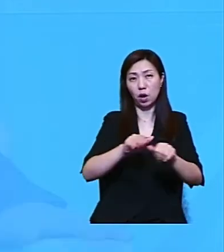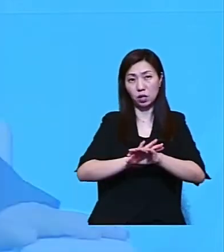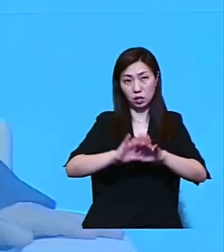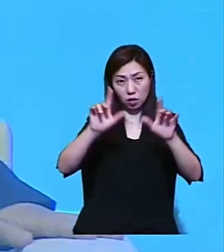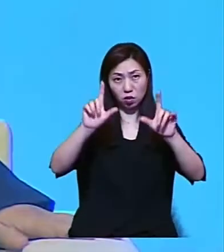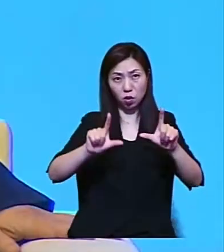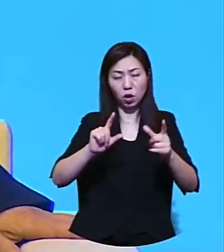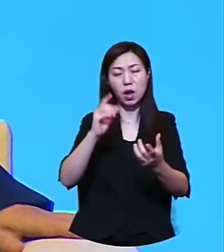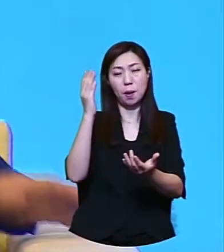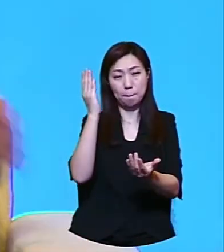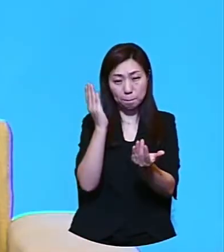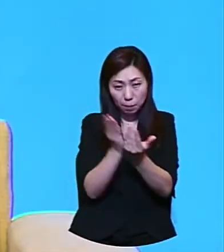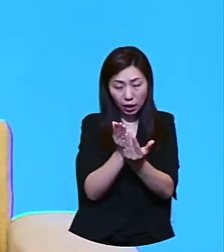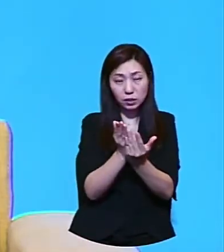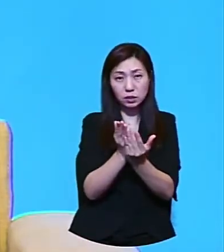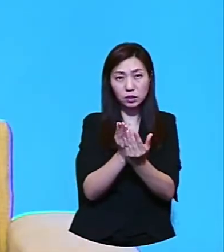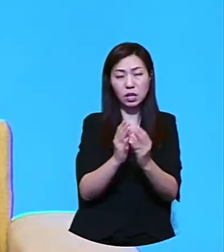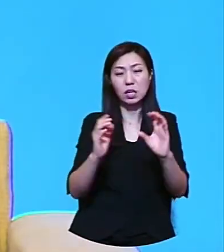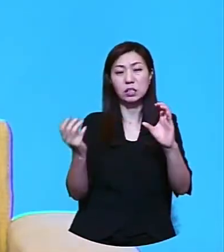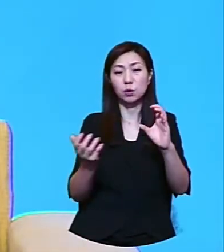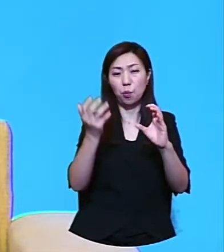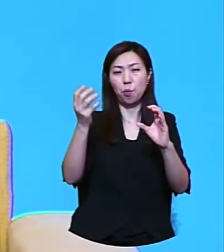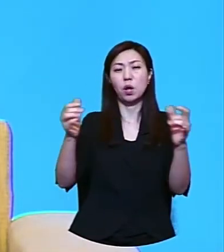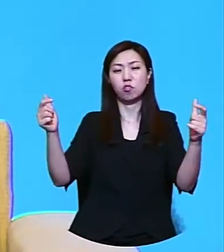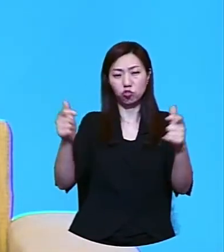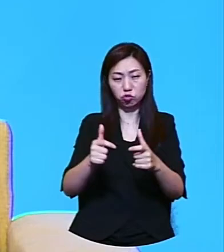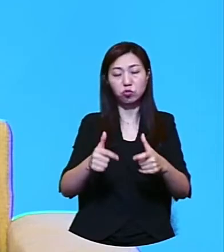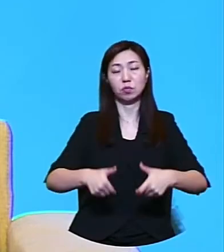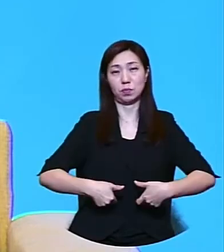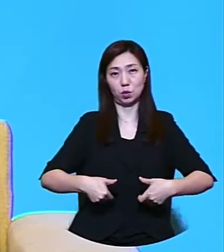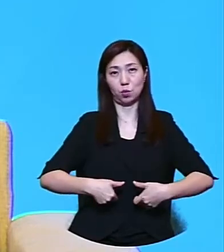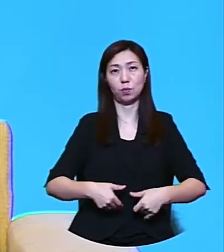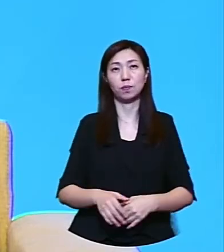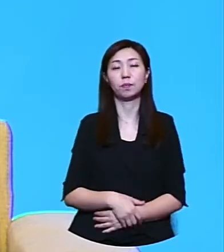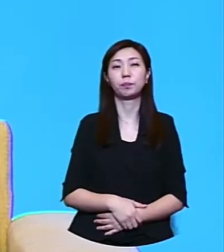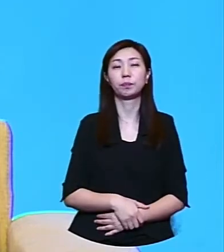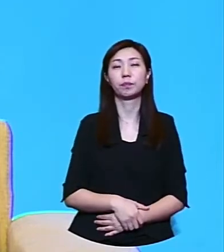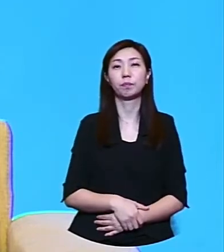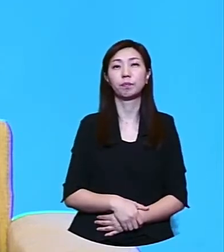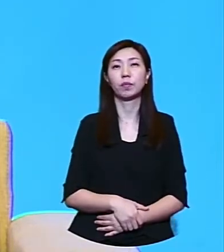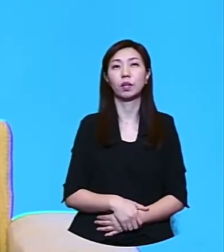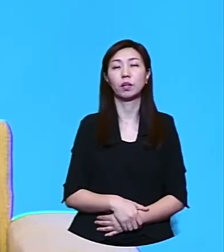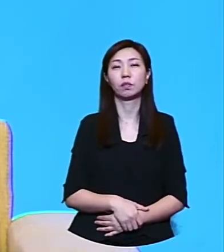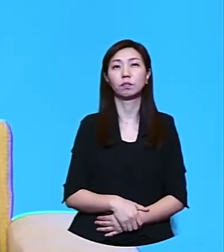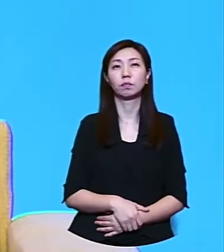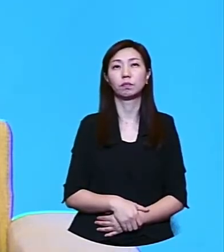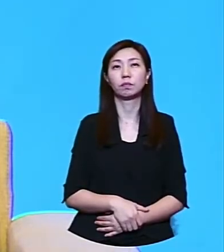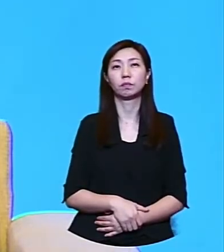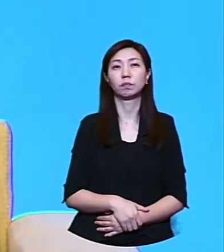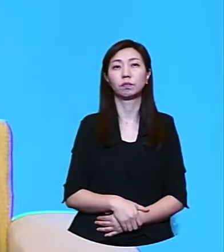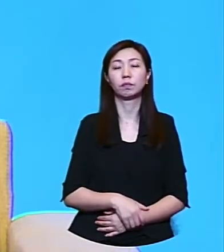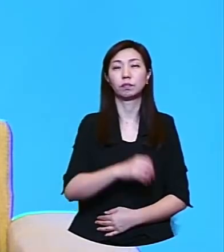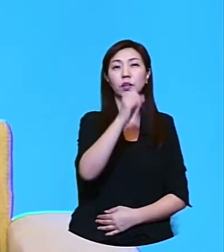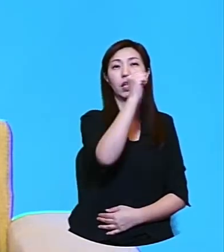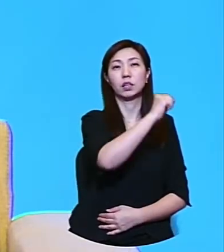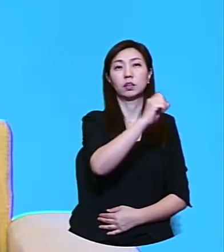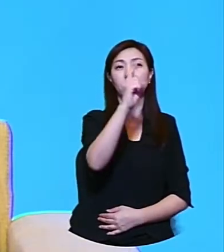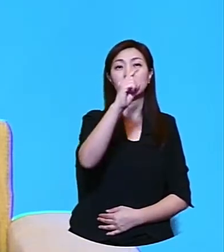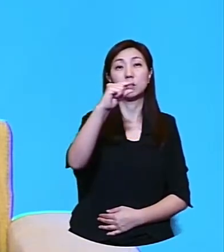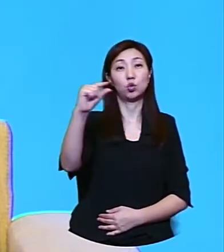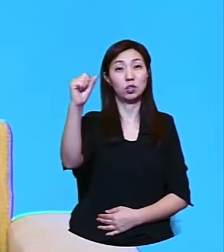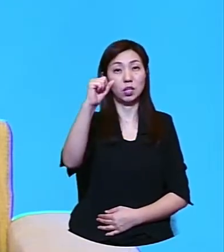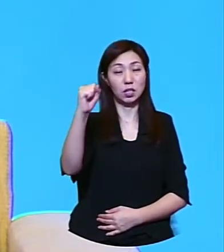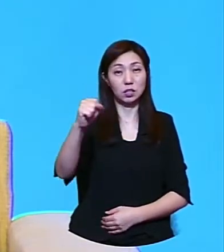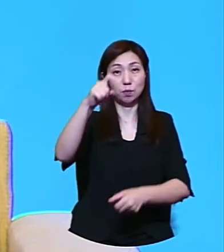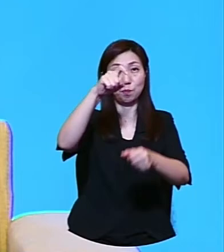Well, Joyce, let me translate this question. How to deal with the SDG goal number 2, the